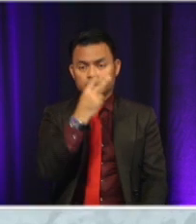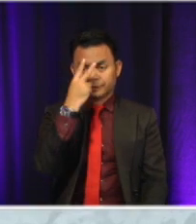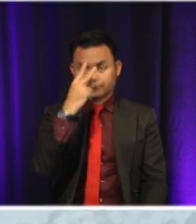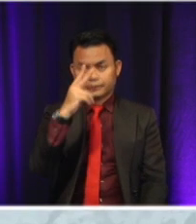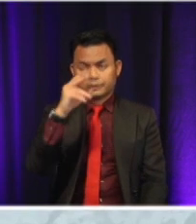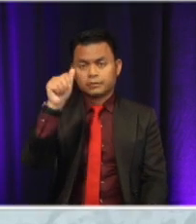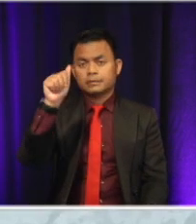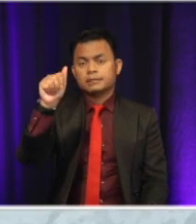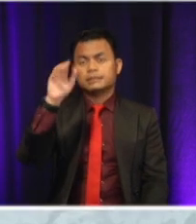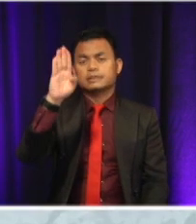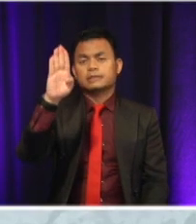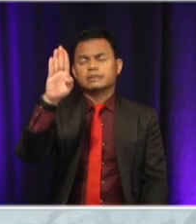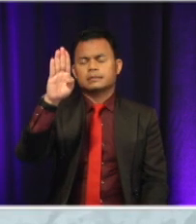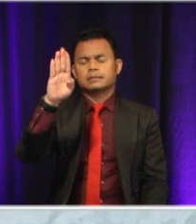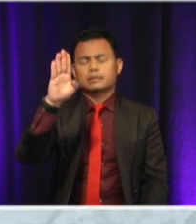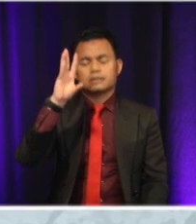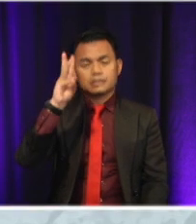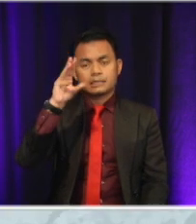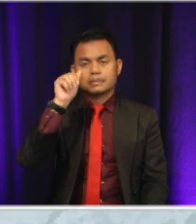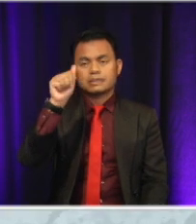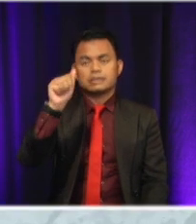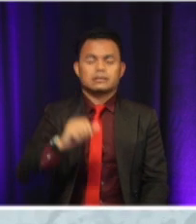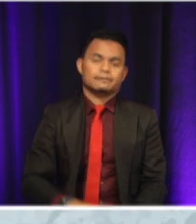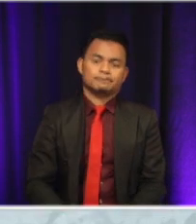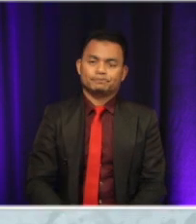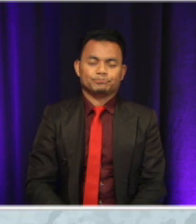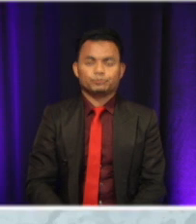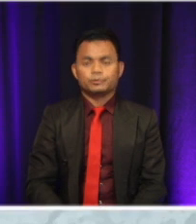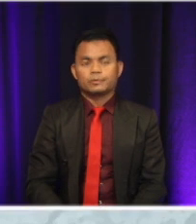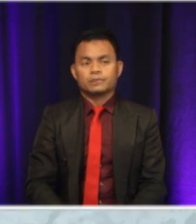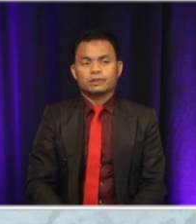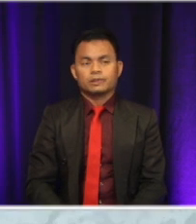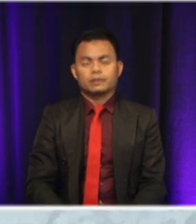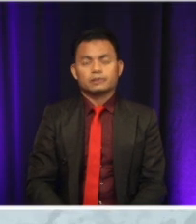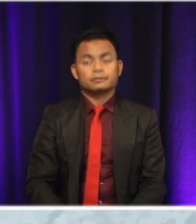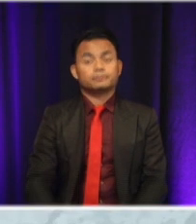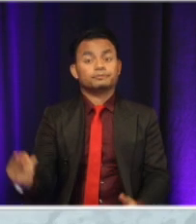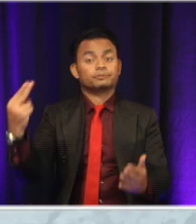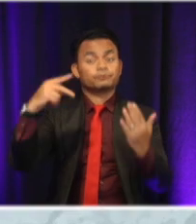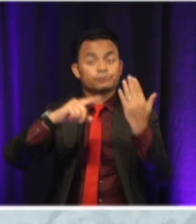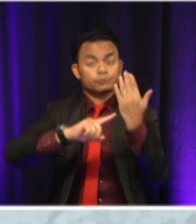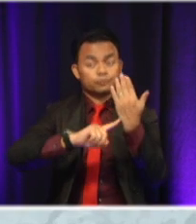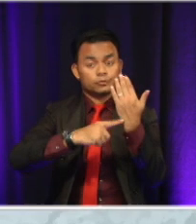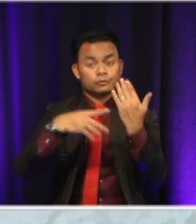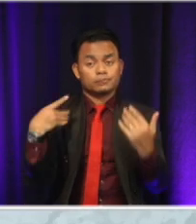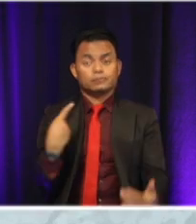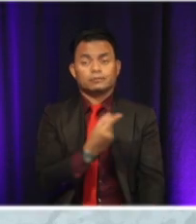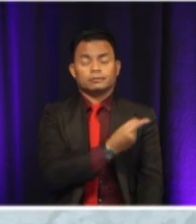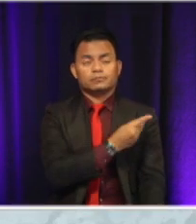does the writer make this such a sad moment in the play? Again, you have